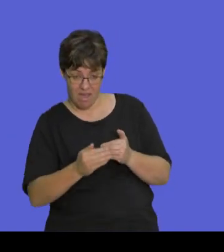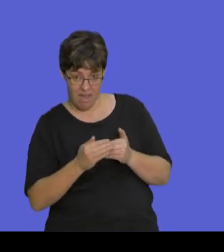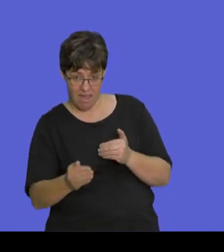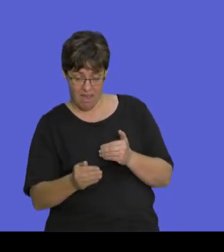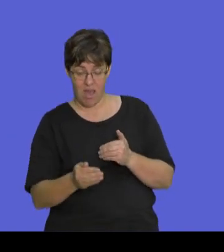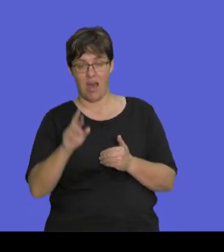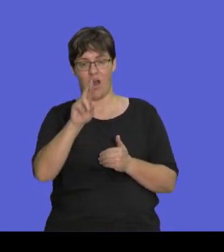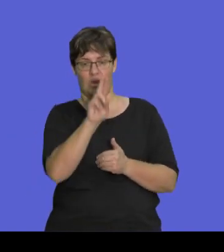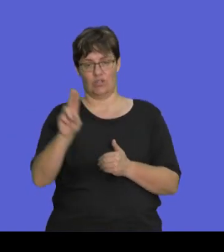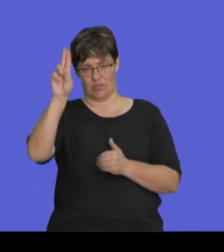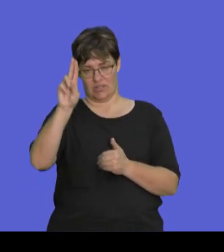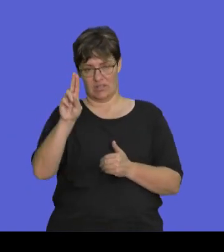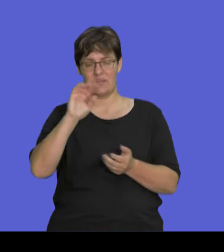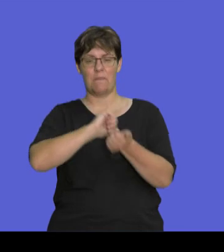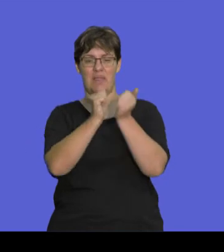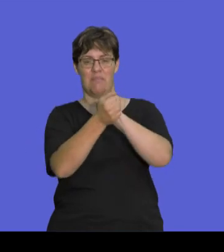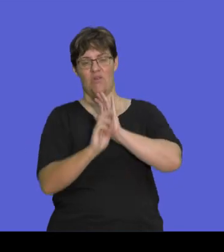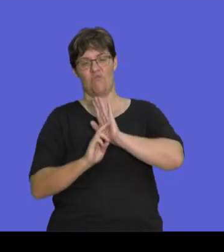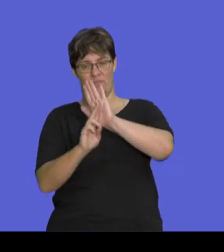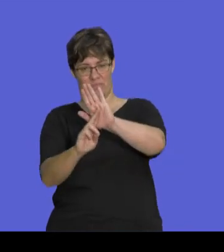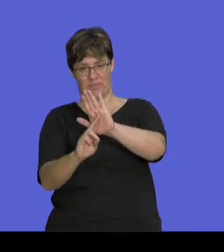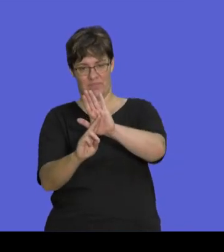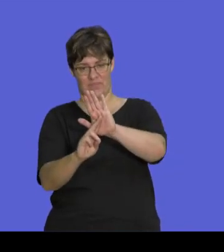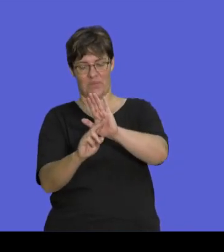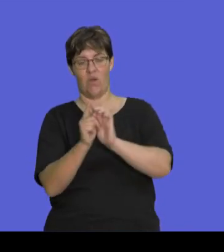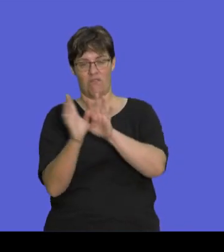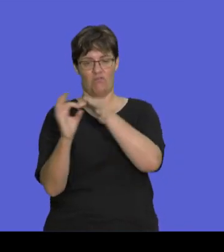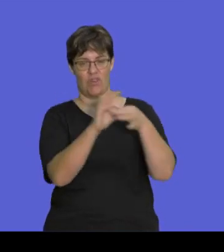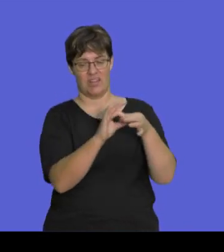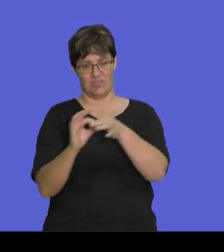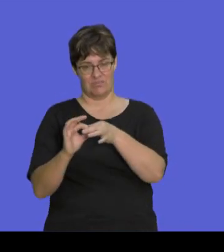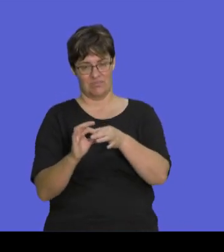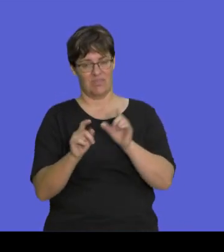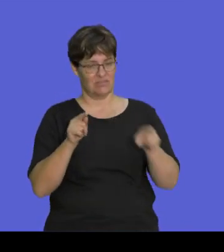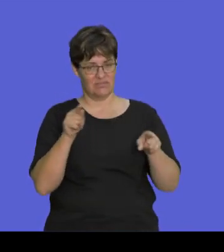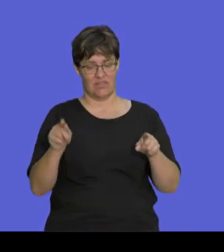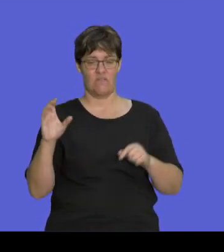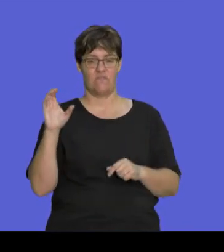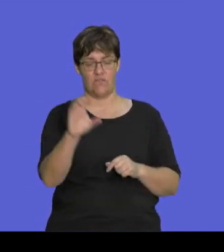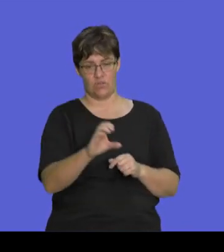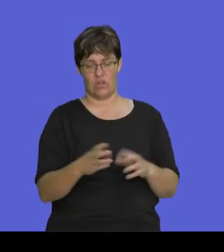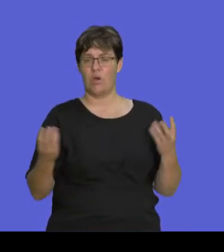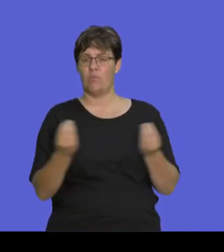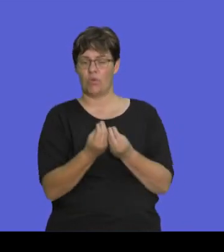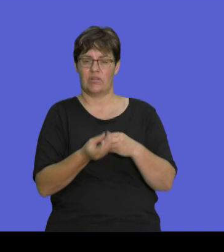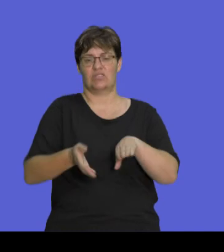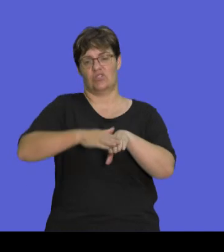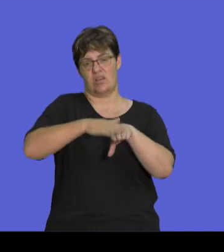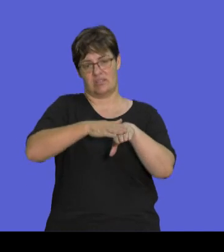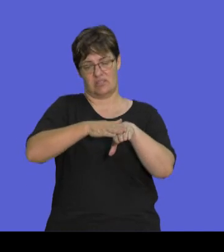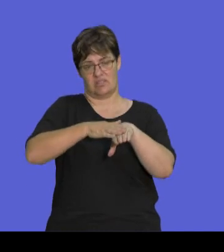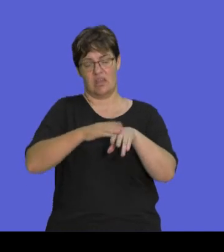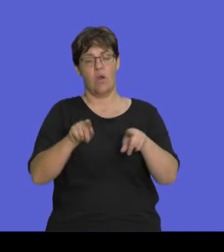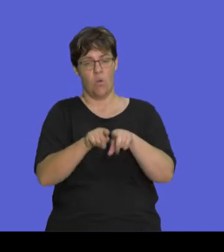of the distance. So this is the mathematical representation of the relationship between electrostatic force, product